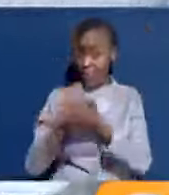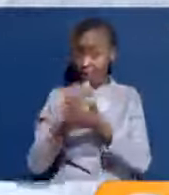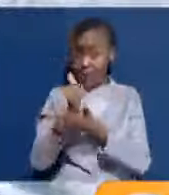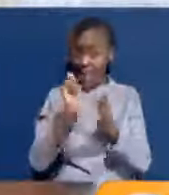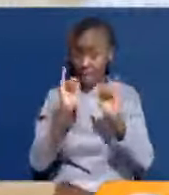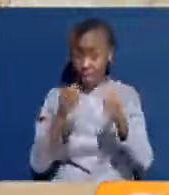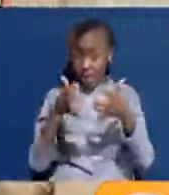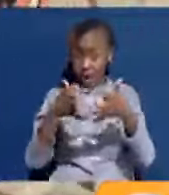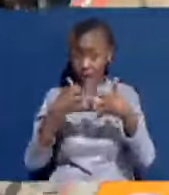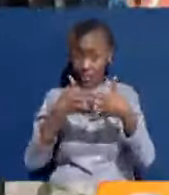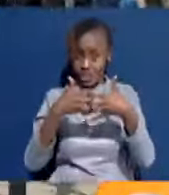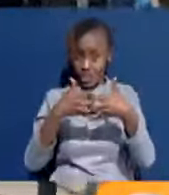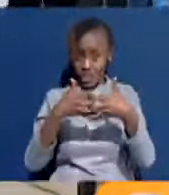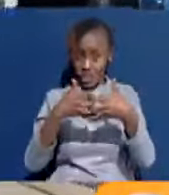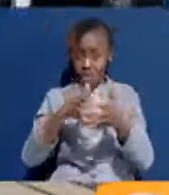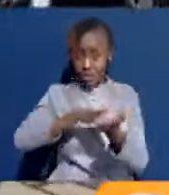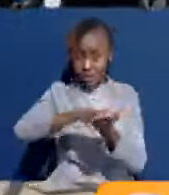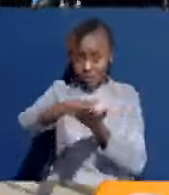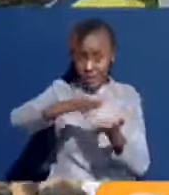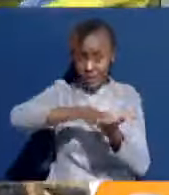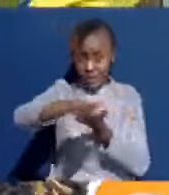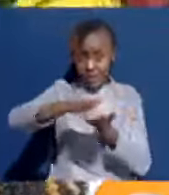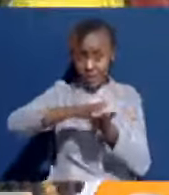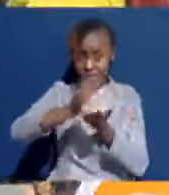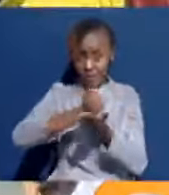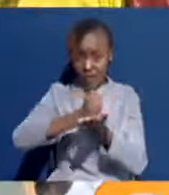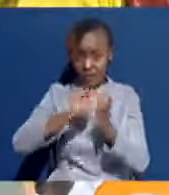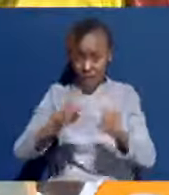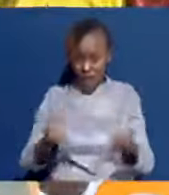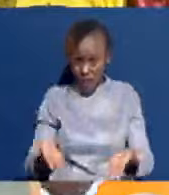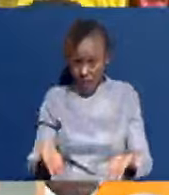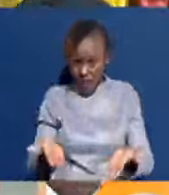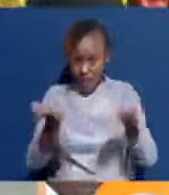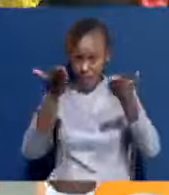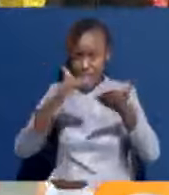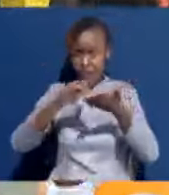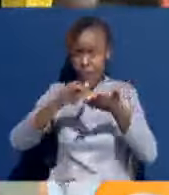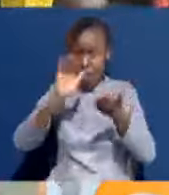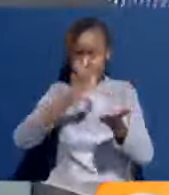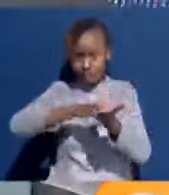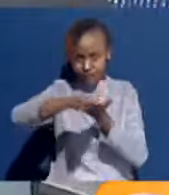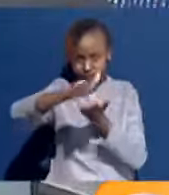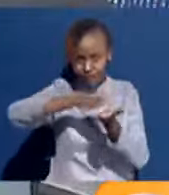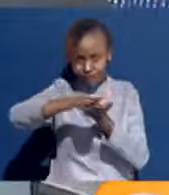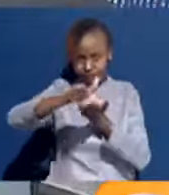will enhance the capacity of passports produced on a daily basis.